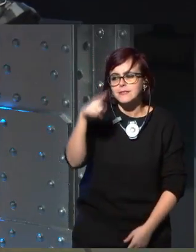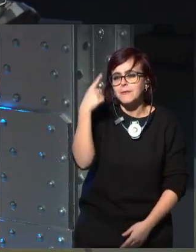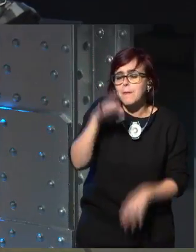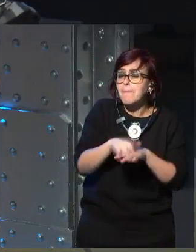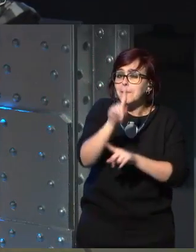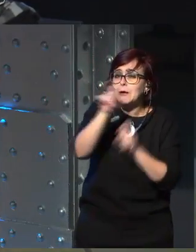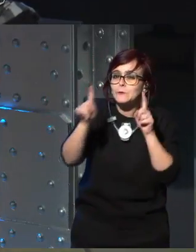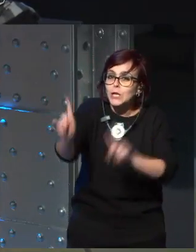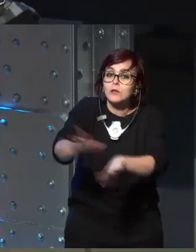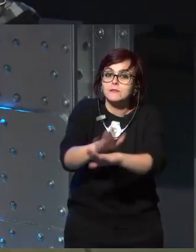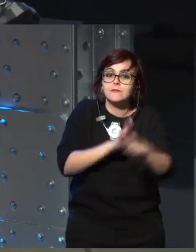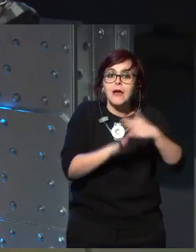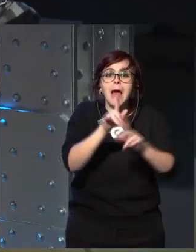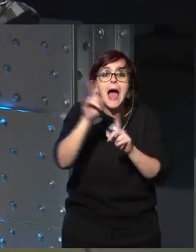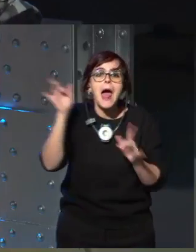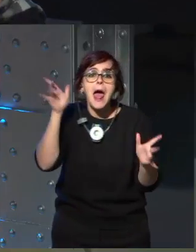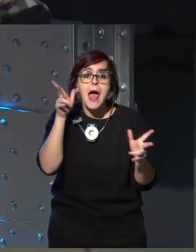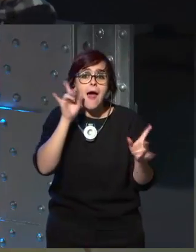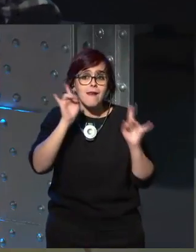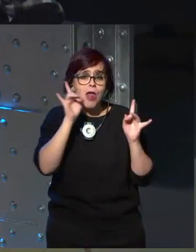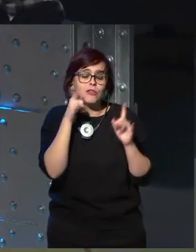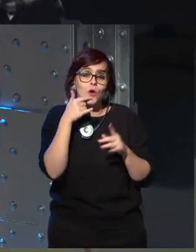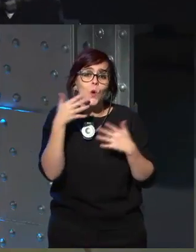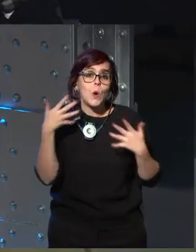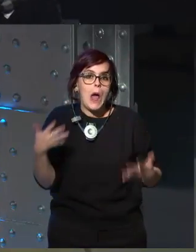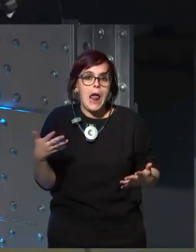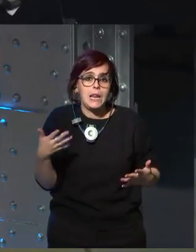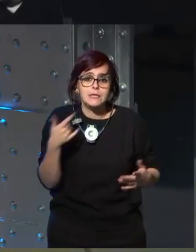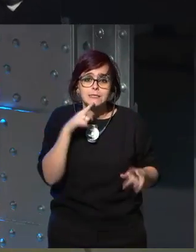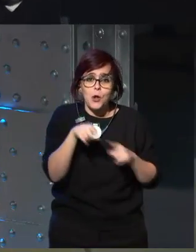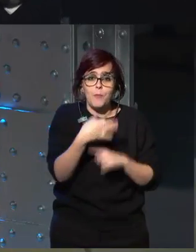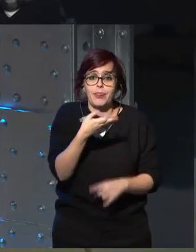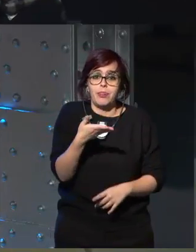you very much. I knew that was a question. I'm not going to ask you which